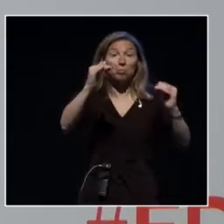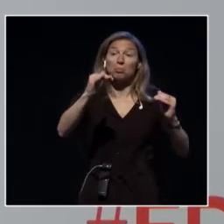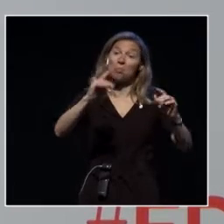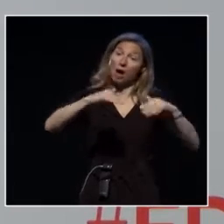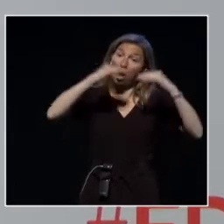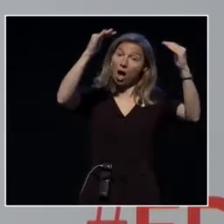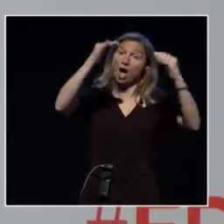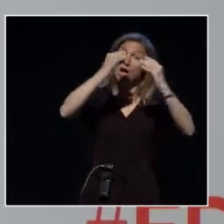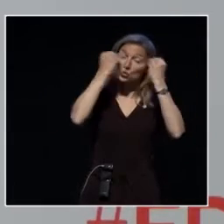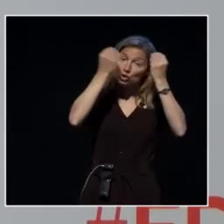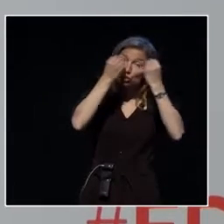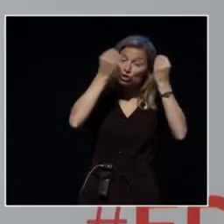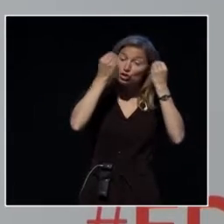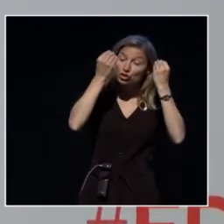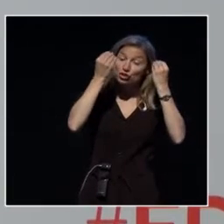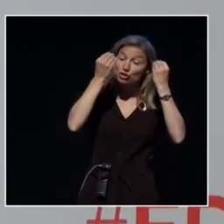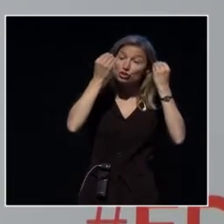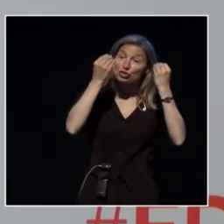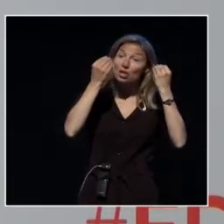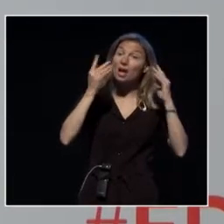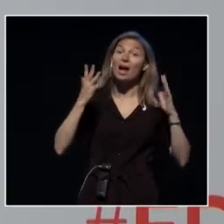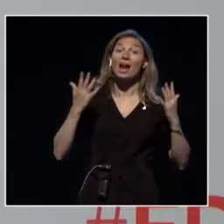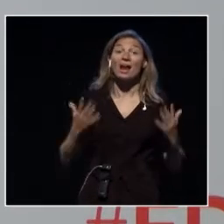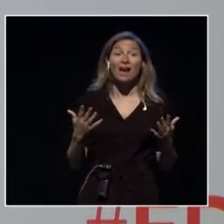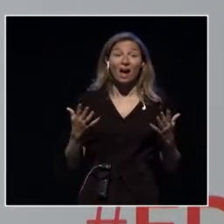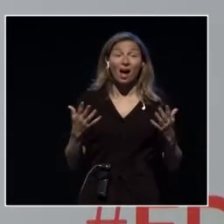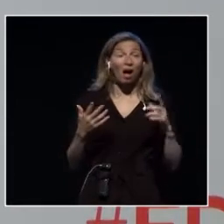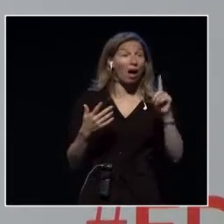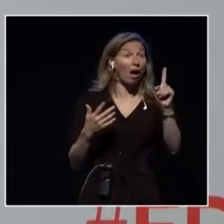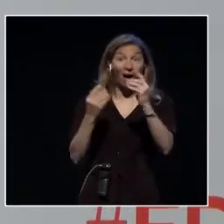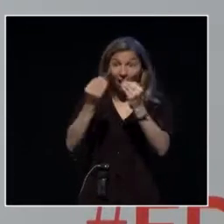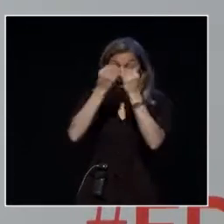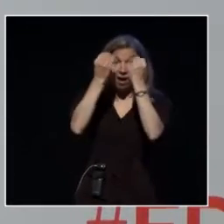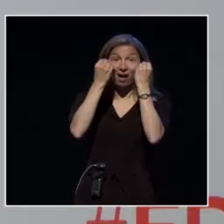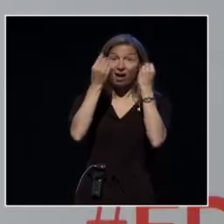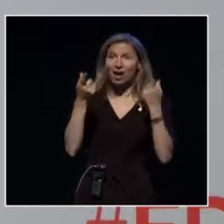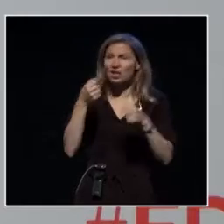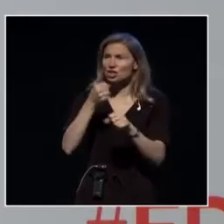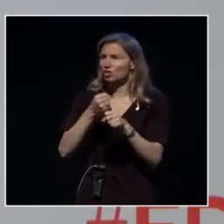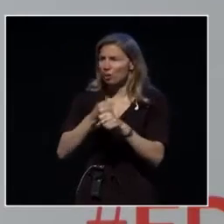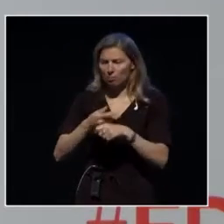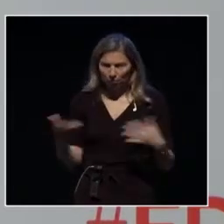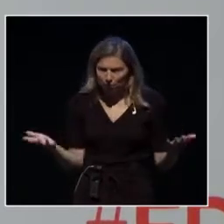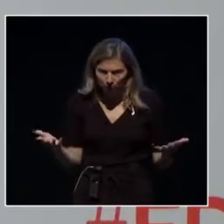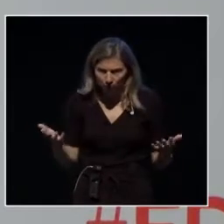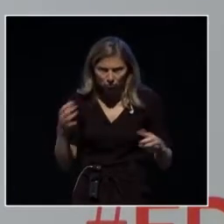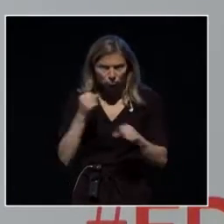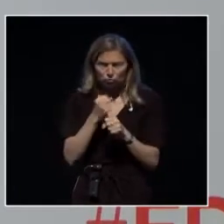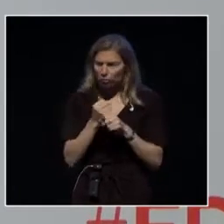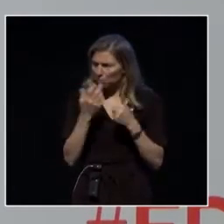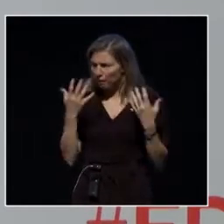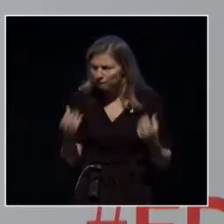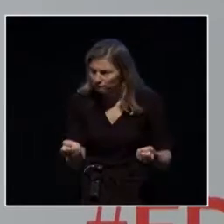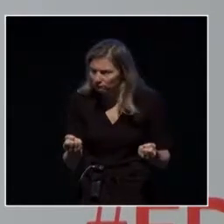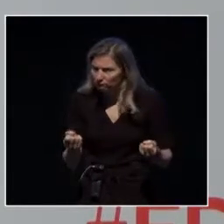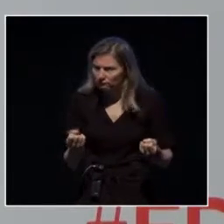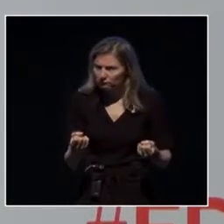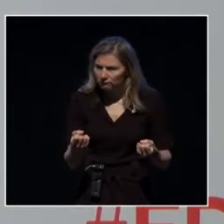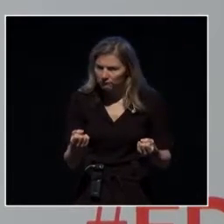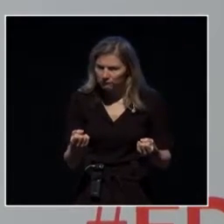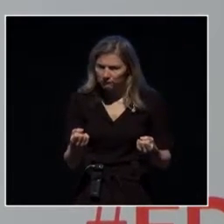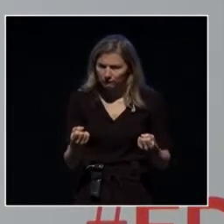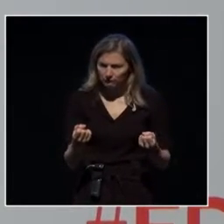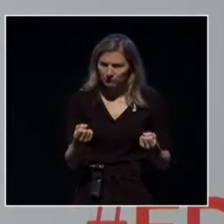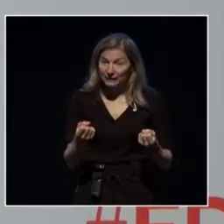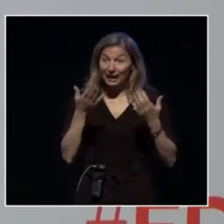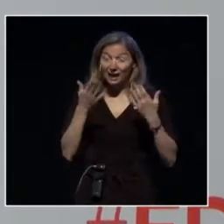loan. Then the question came, there is no job. Again, I faced the same issue. What I faced with their mothers, I faced